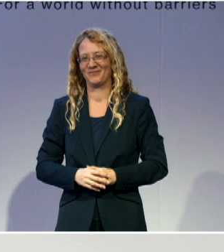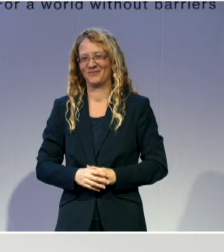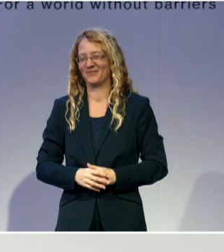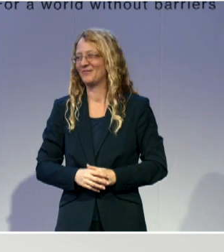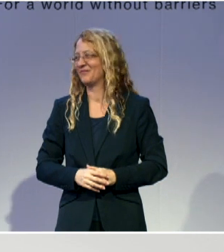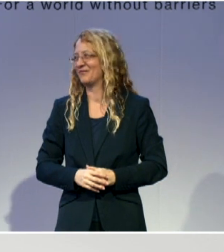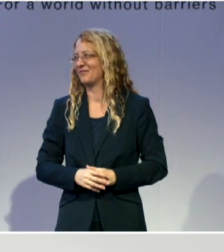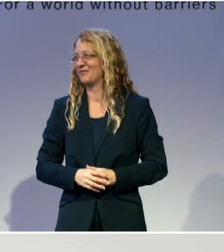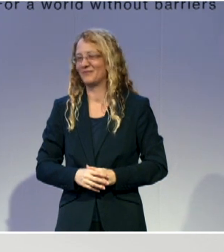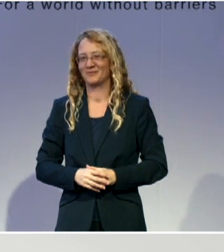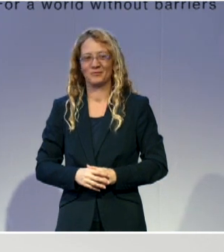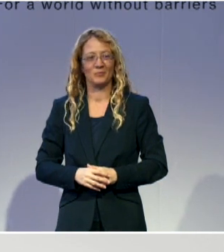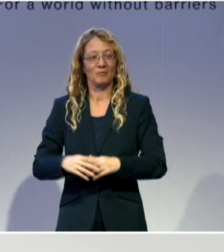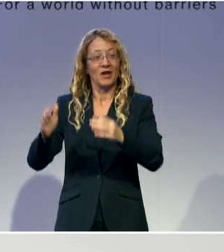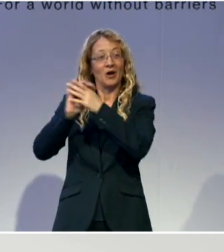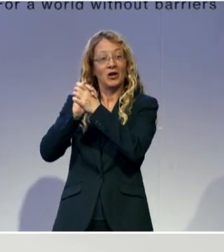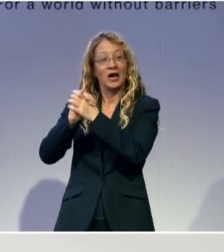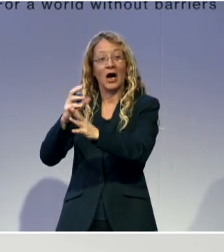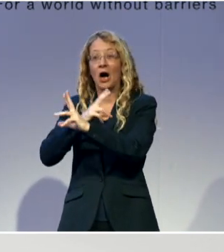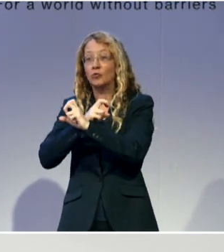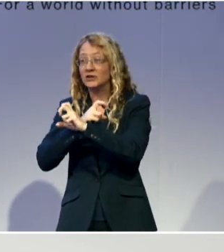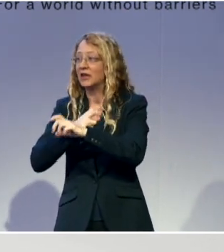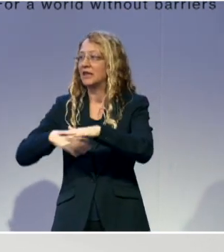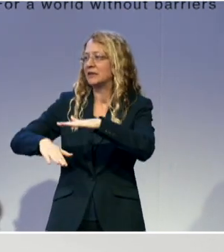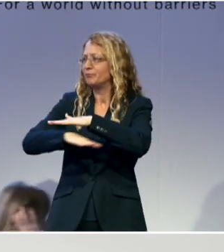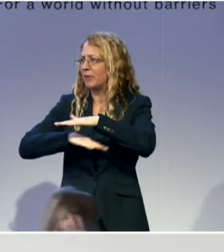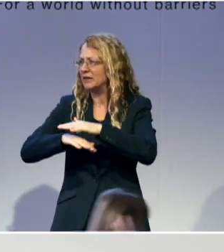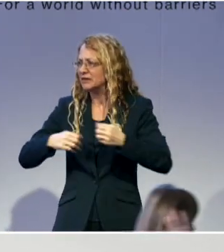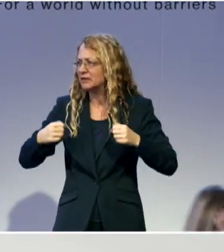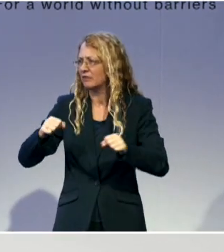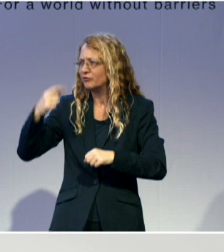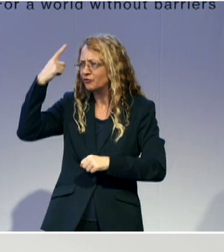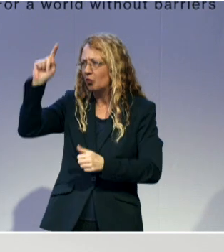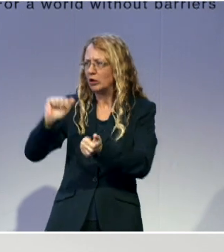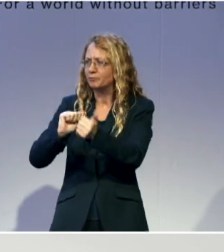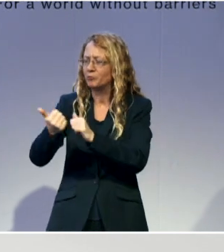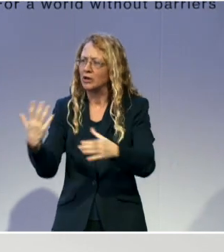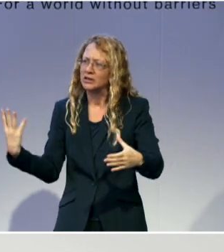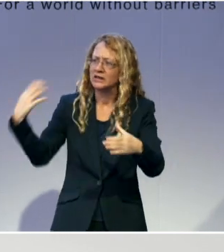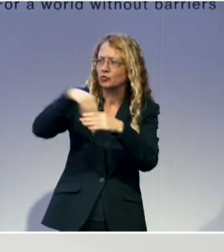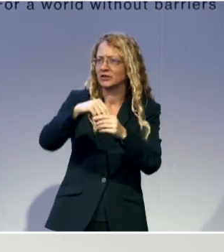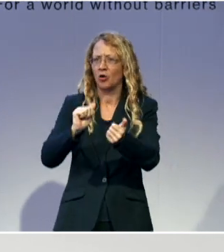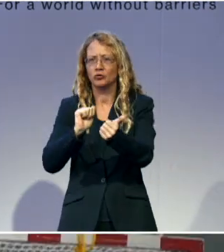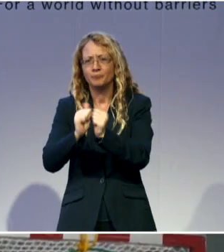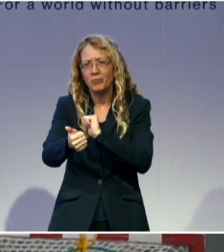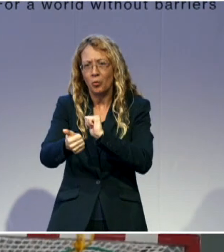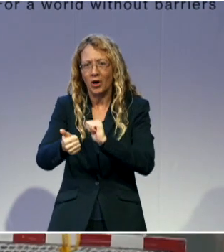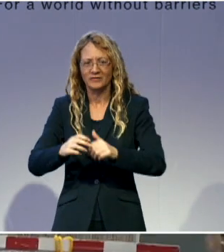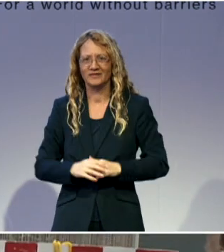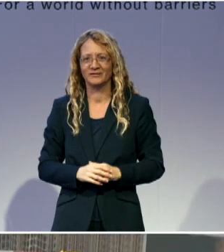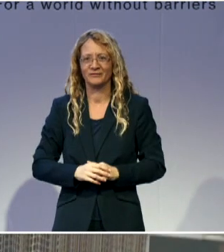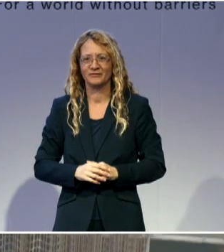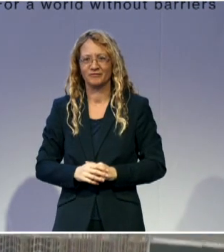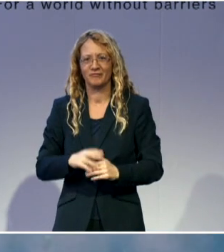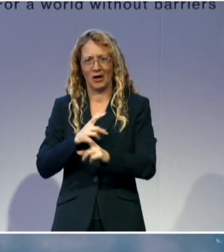Congratulations to Basic Initiative for Sport and Inclusion and their Inclusion Sport project from Austria.